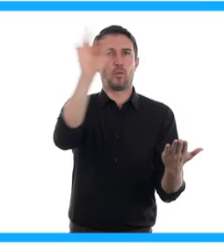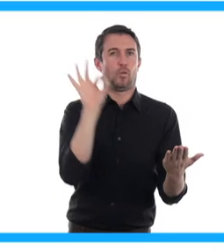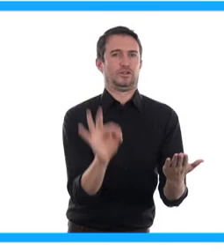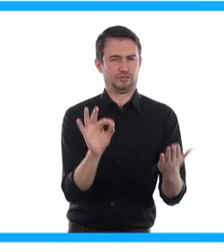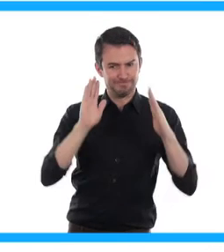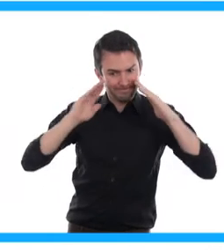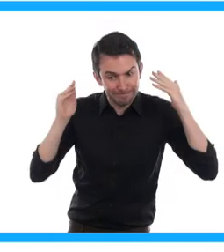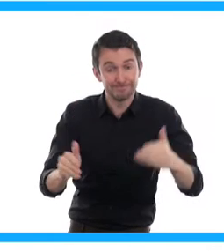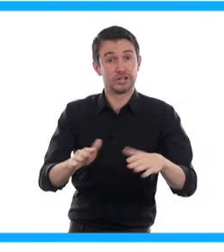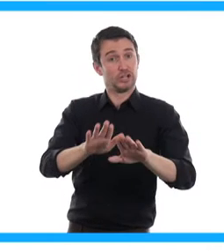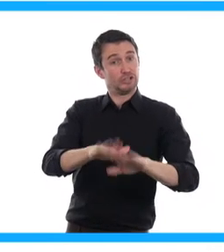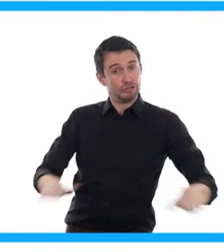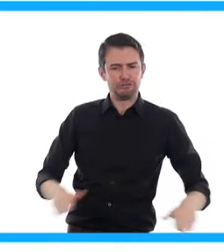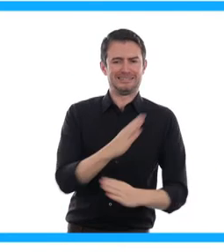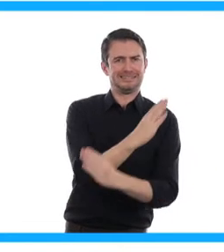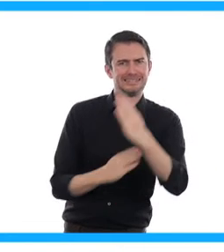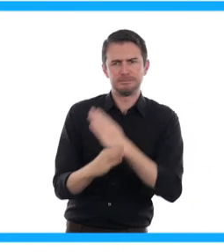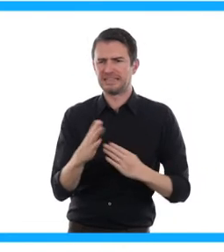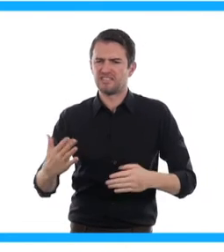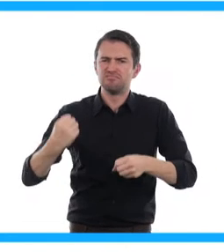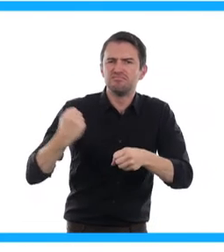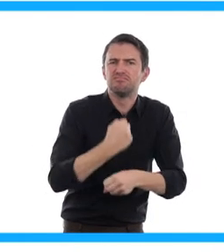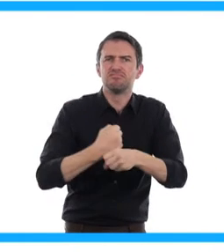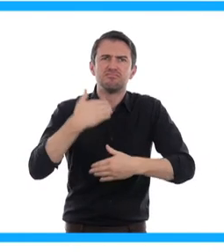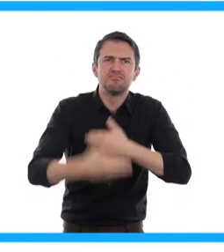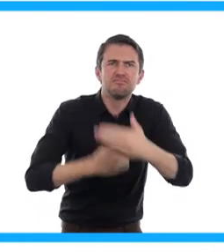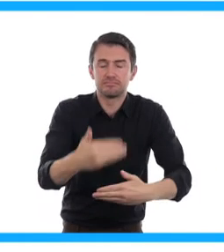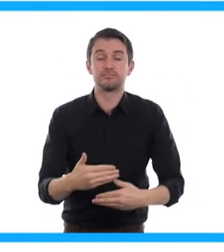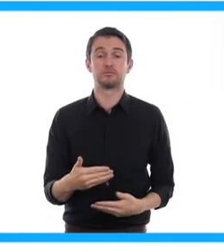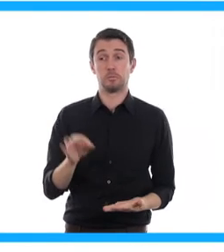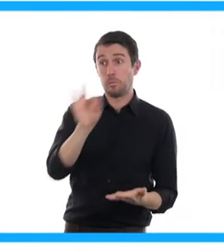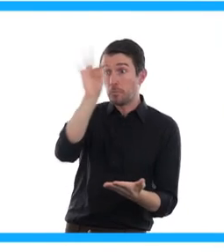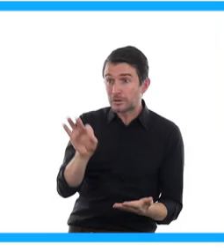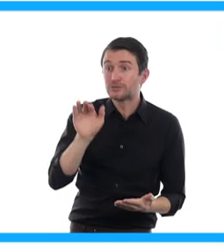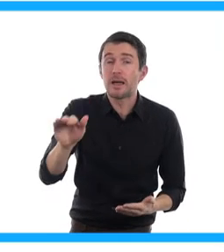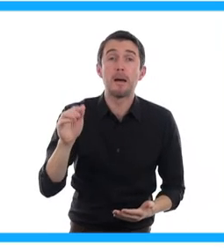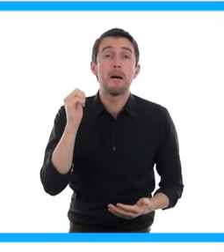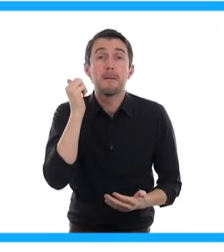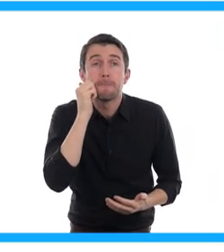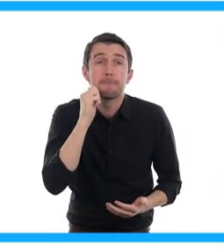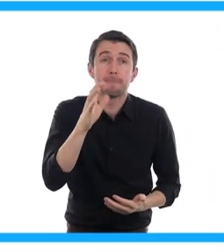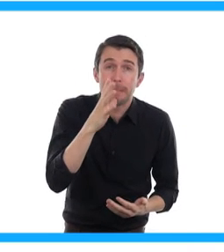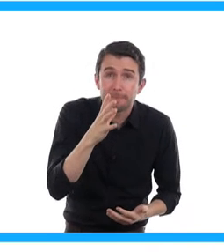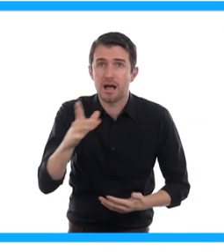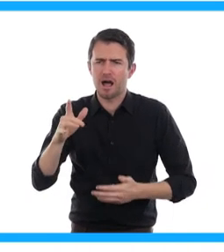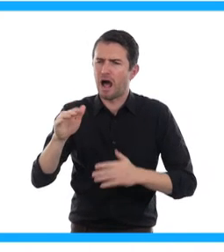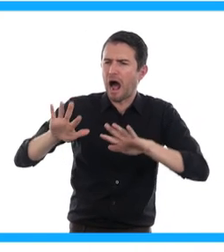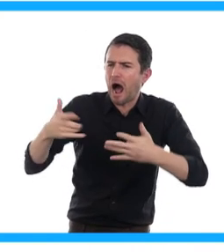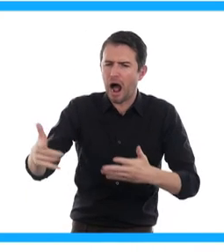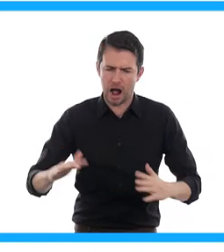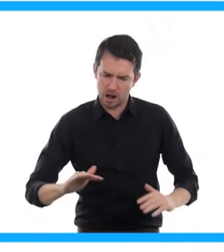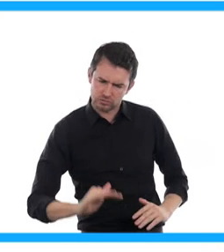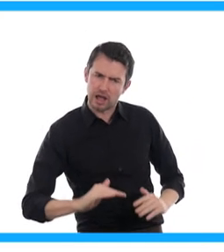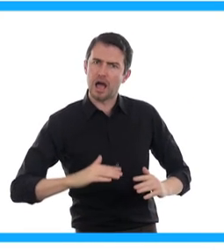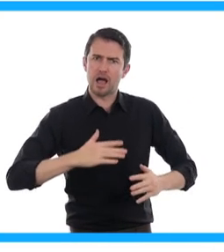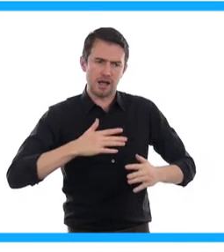Mothers or caregivers are asked questions that explore children's actual experiences and the difficulties